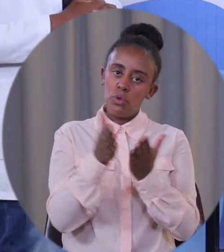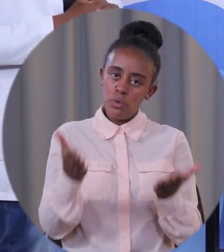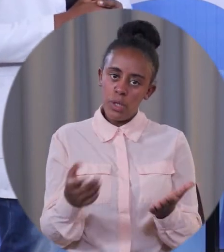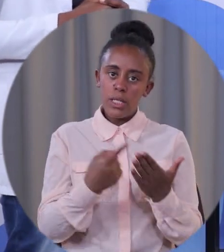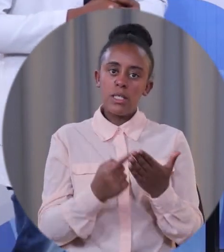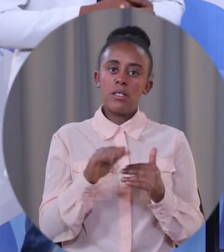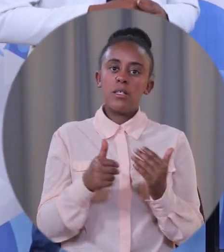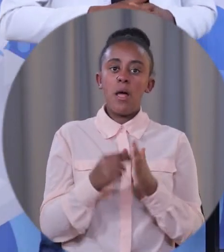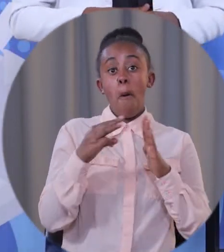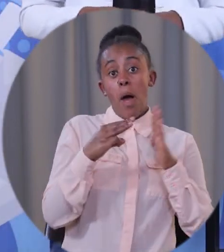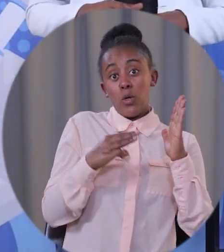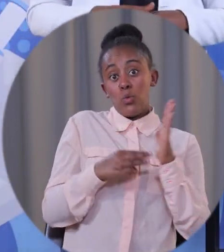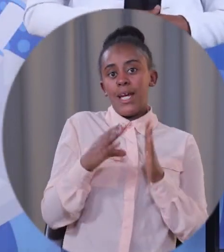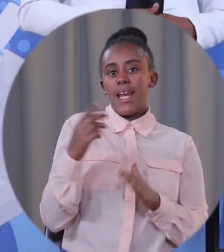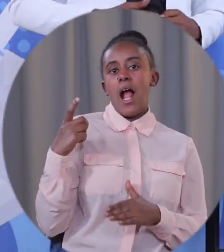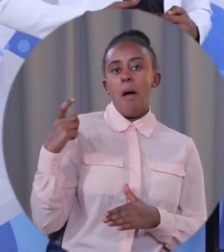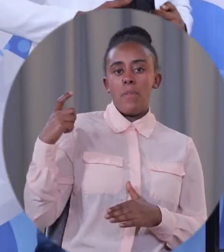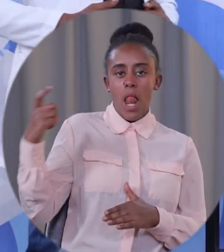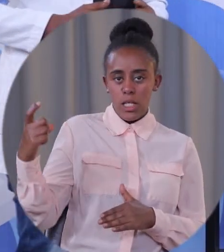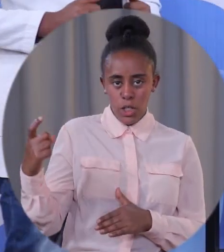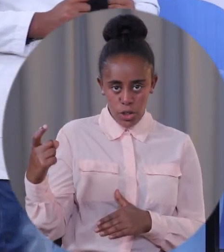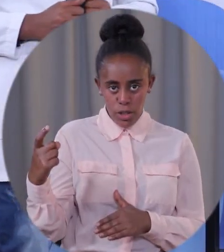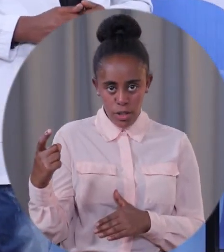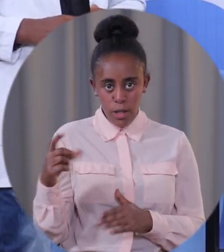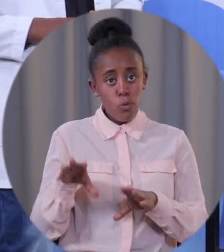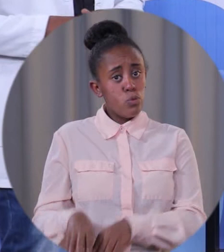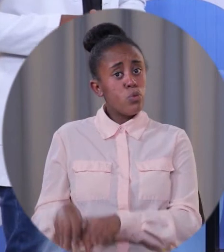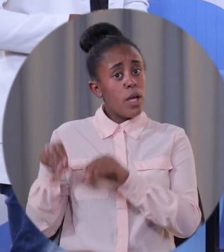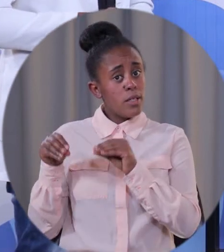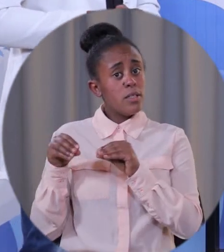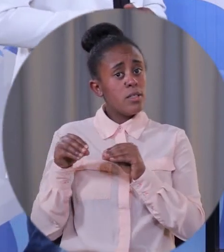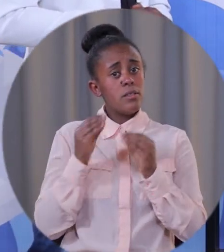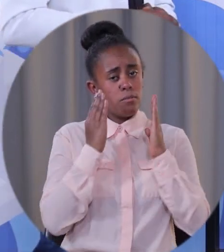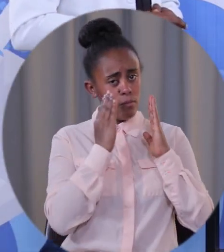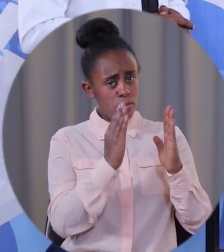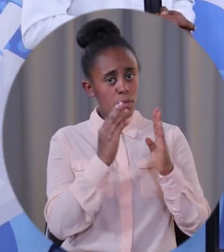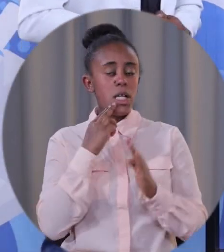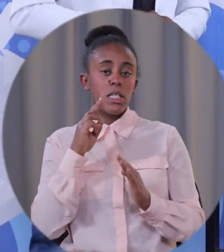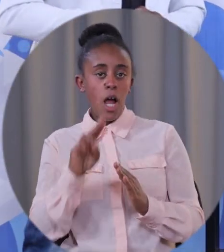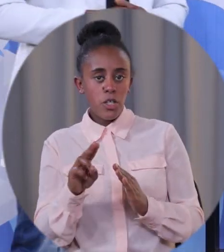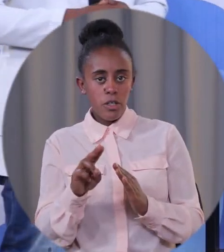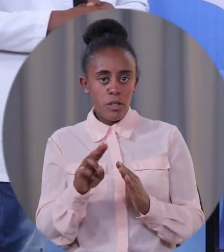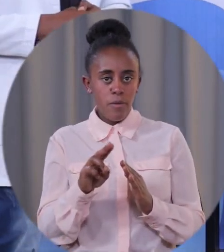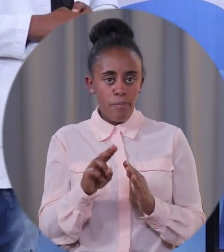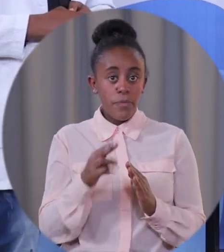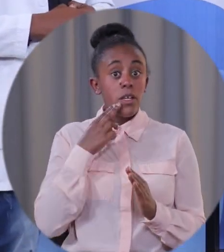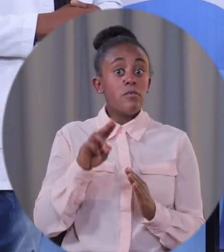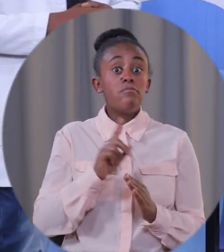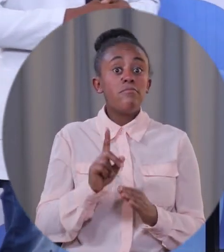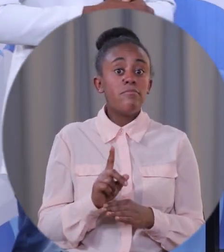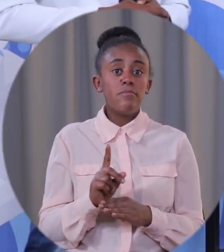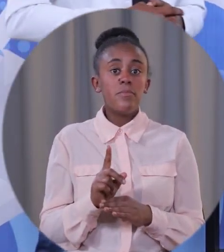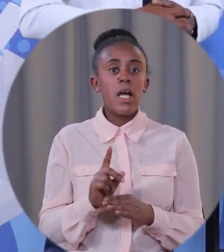is about punctuation and capitalization. Students, please pay attention on the instruction. The instruction